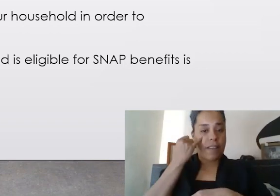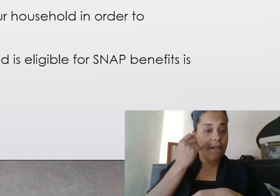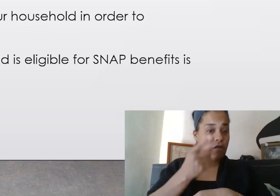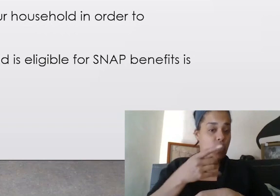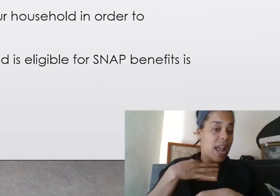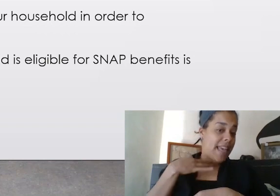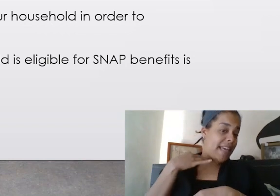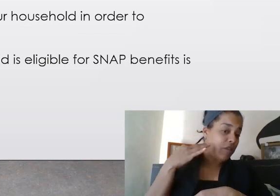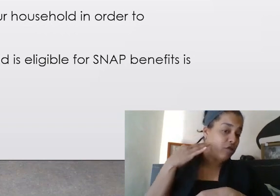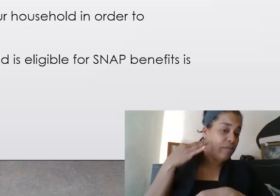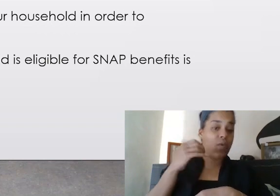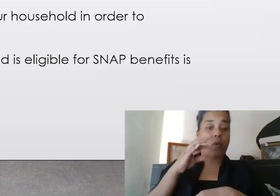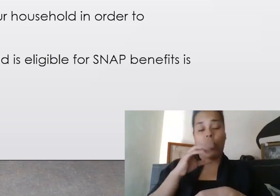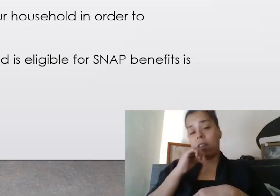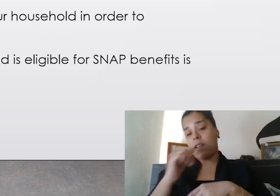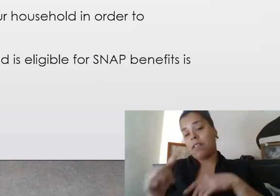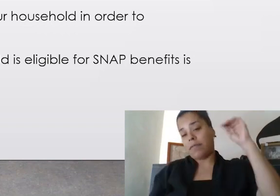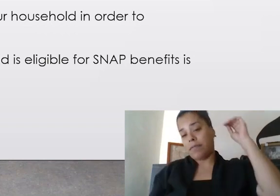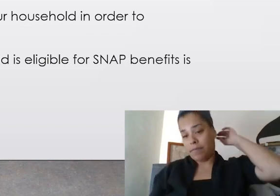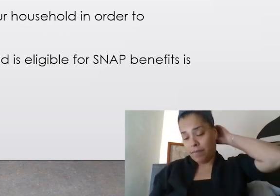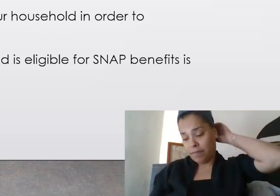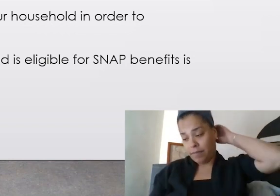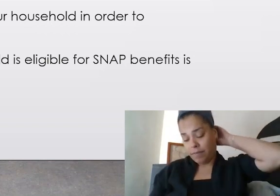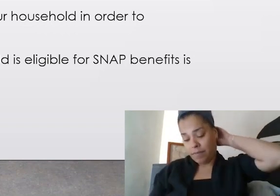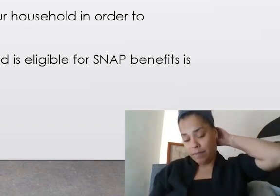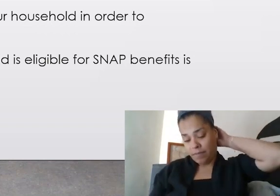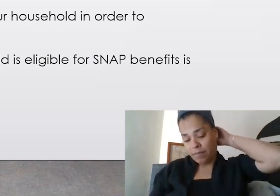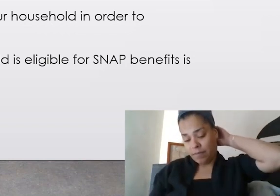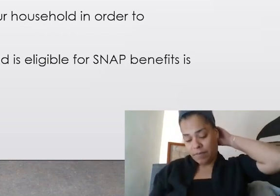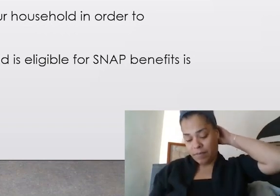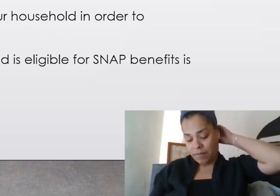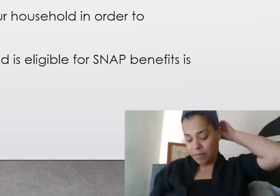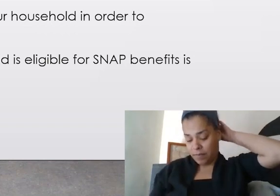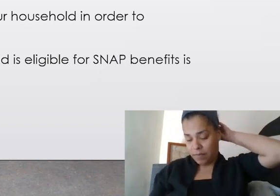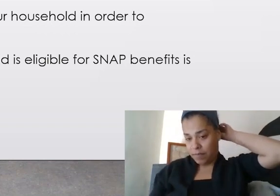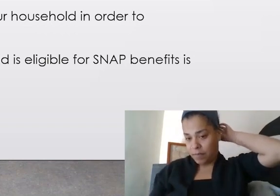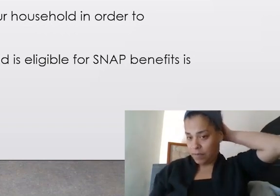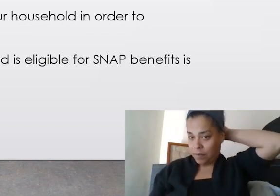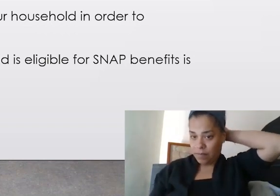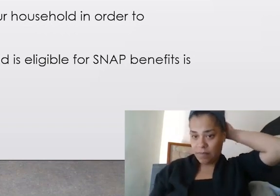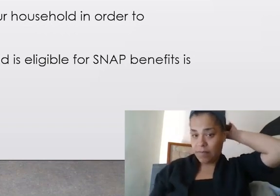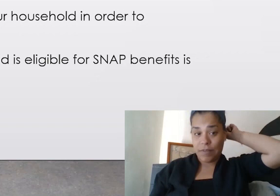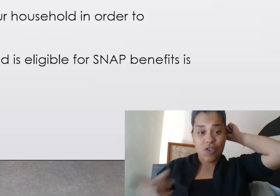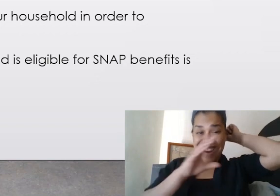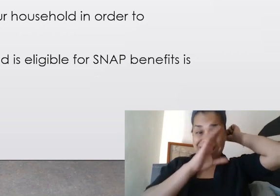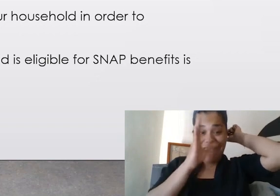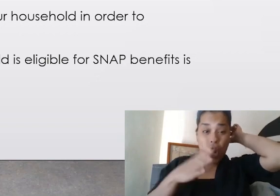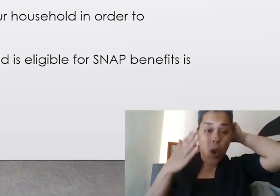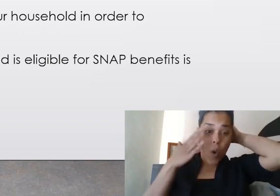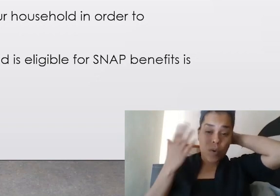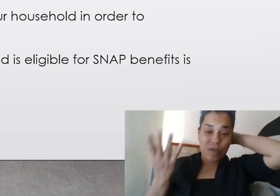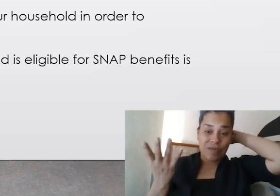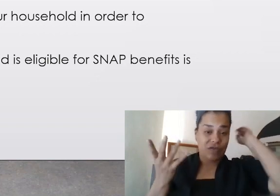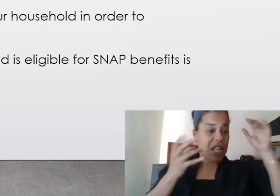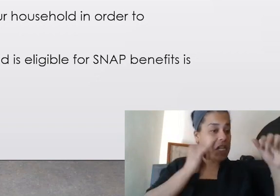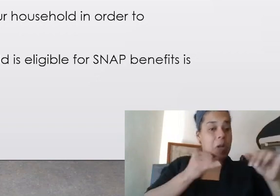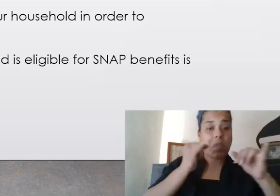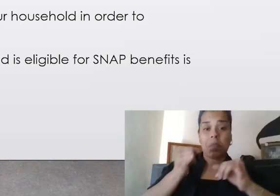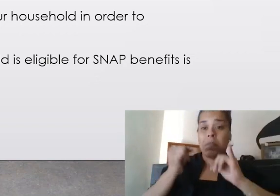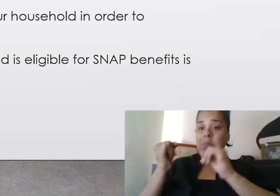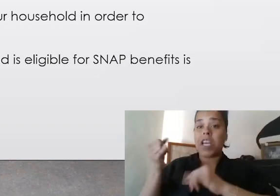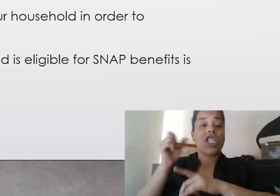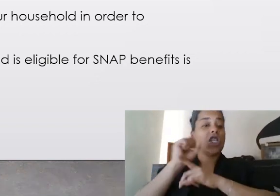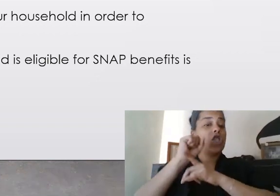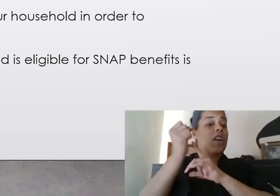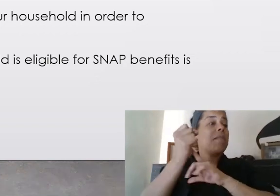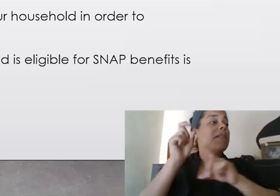if you're eligible, whether approved or denied, because you never know. Case by case basis, circumstances